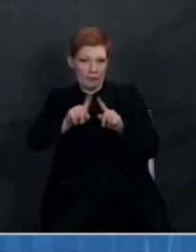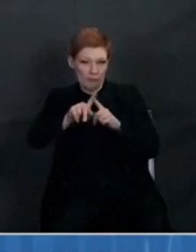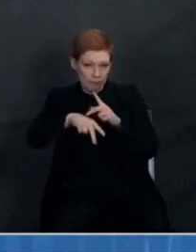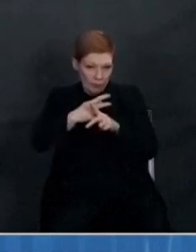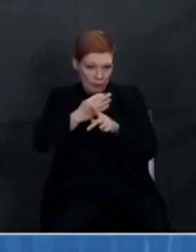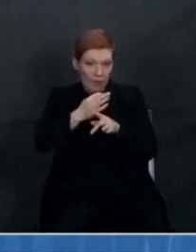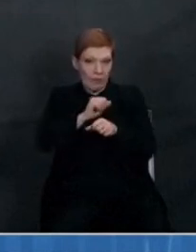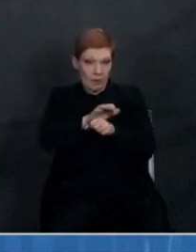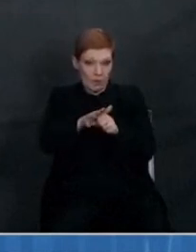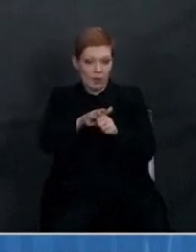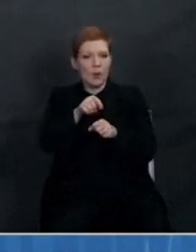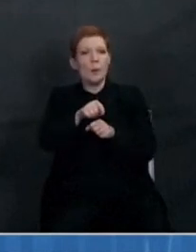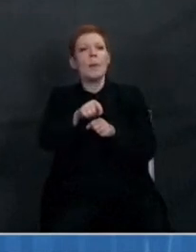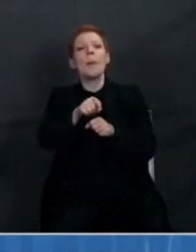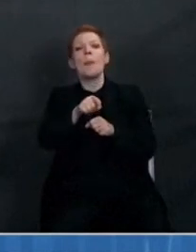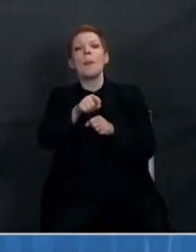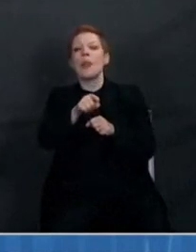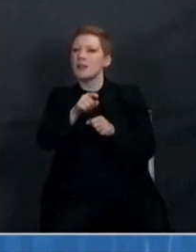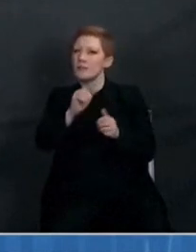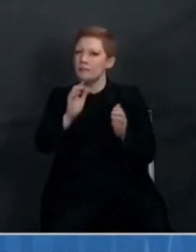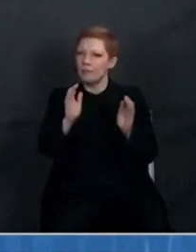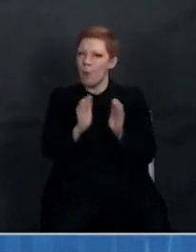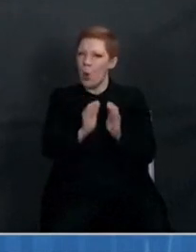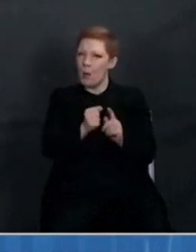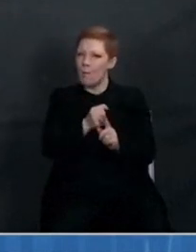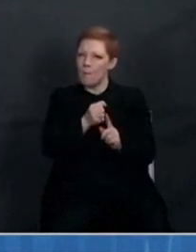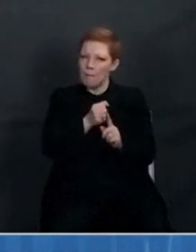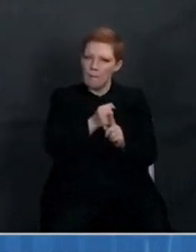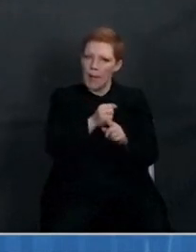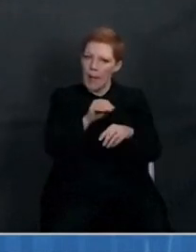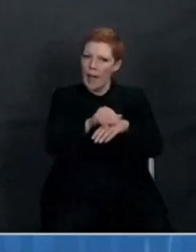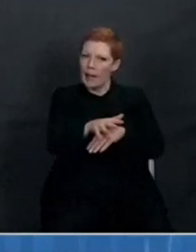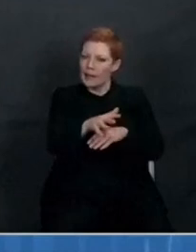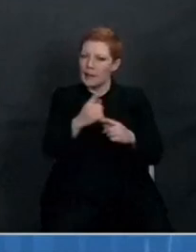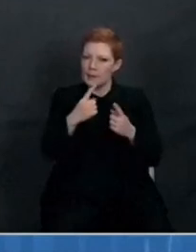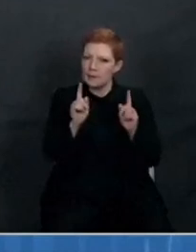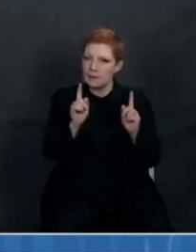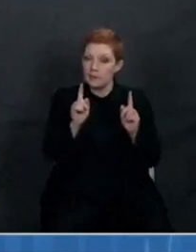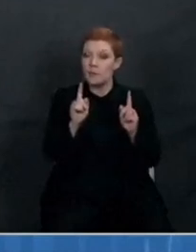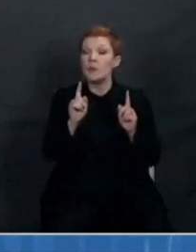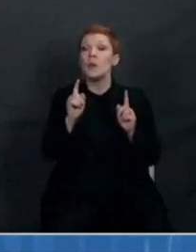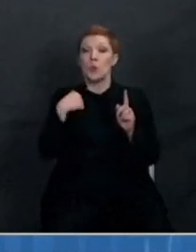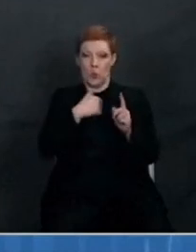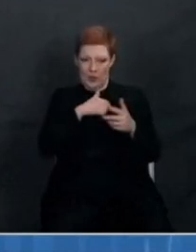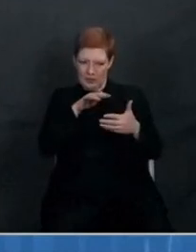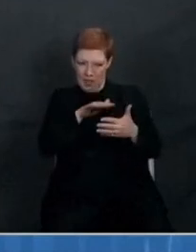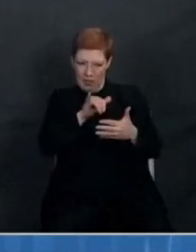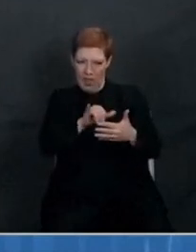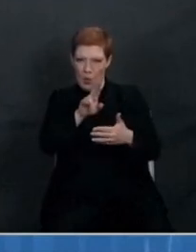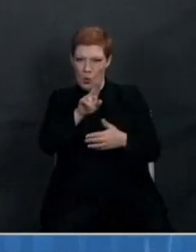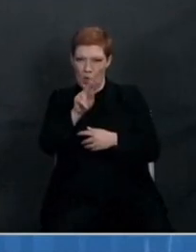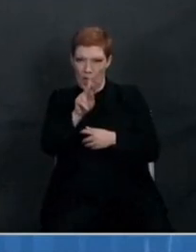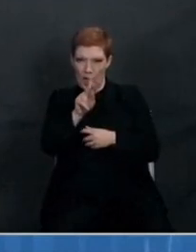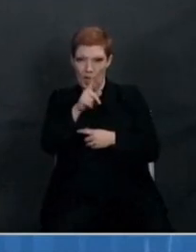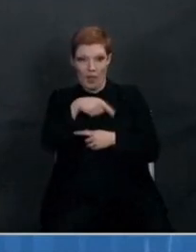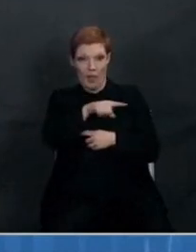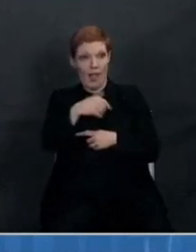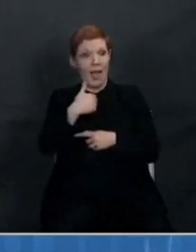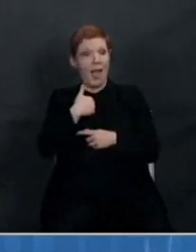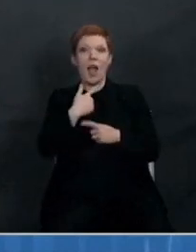on that. And actually, that was shown by the Novavax study, which was done in the UK when they had a 90%